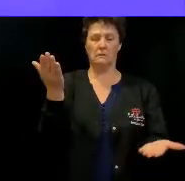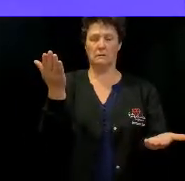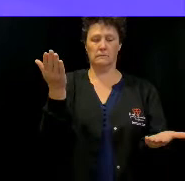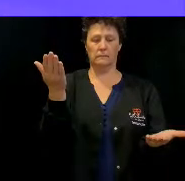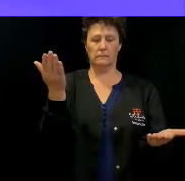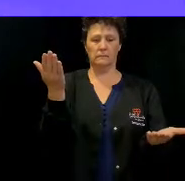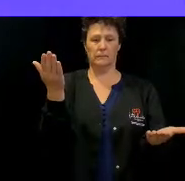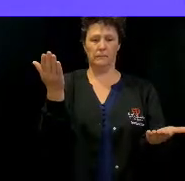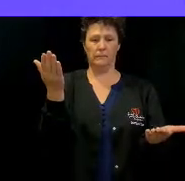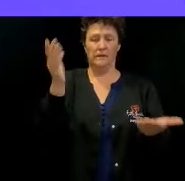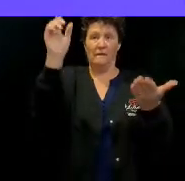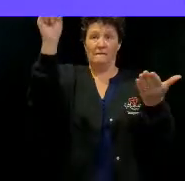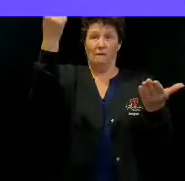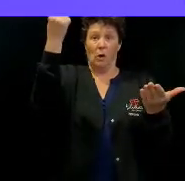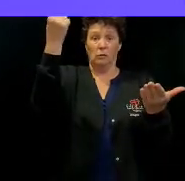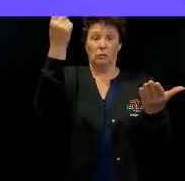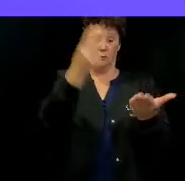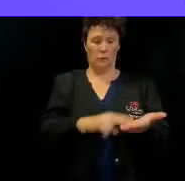He was the first one.